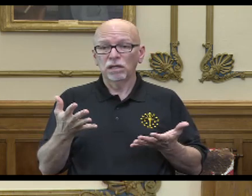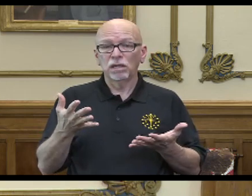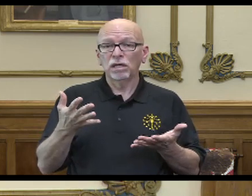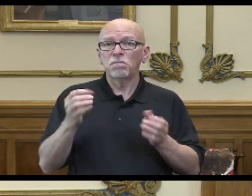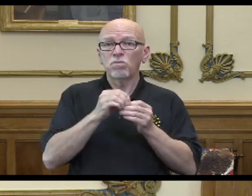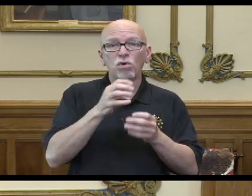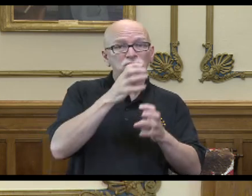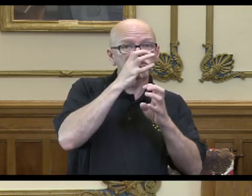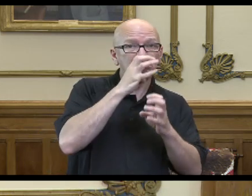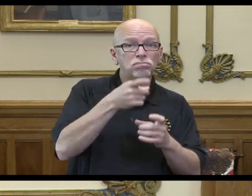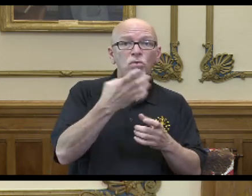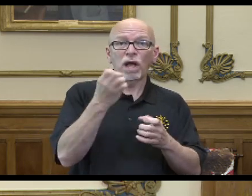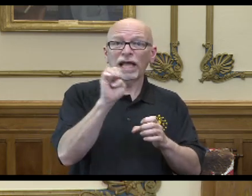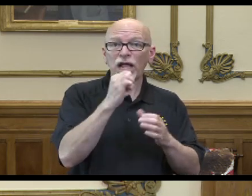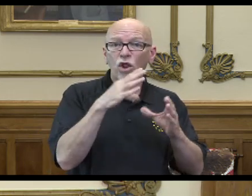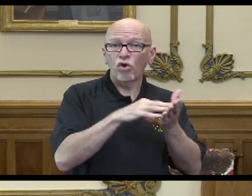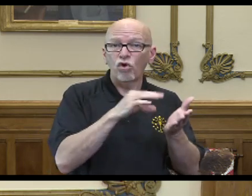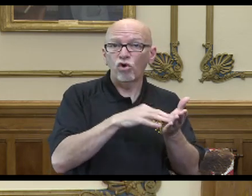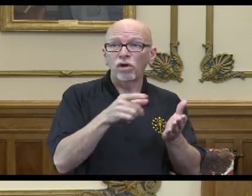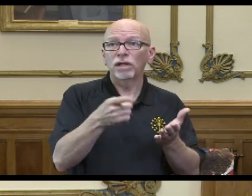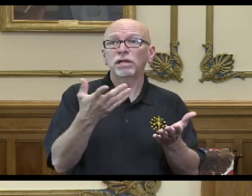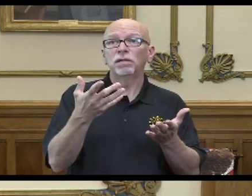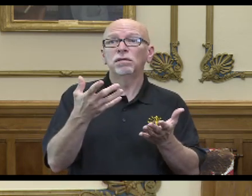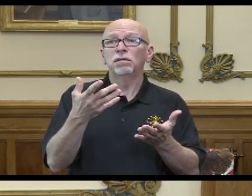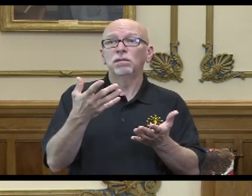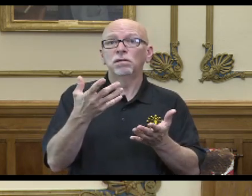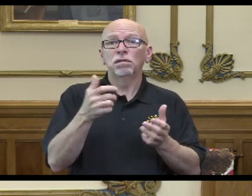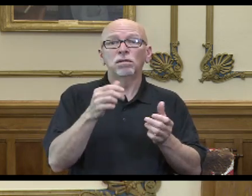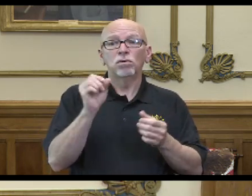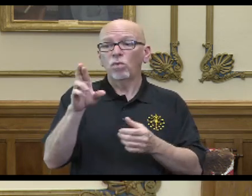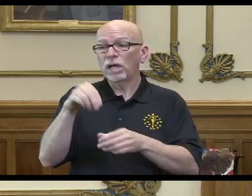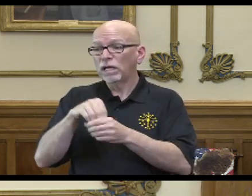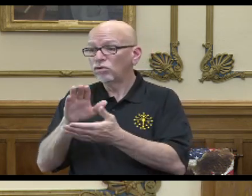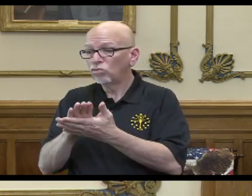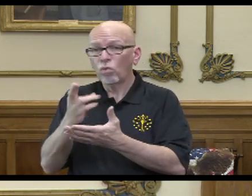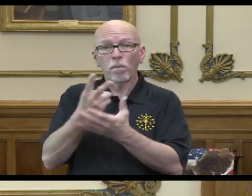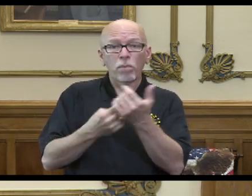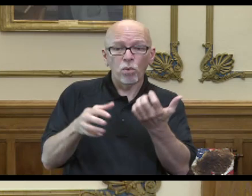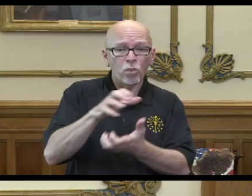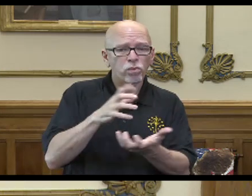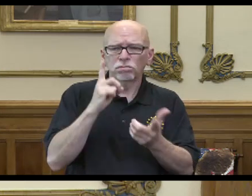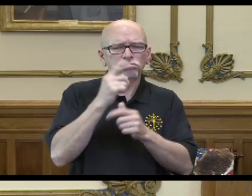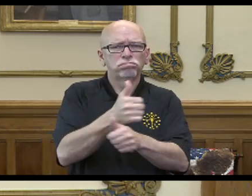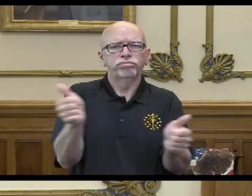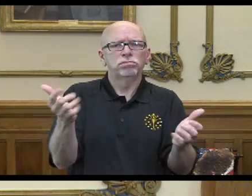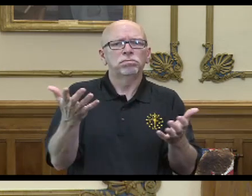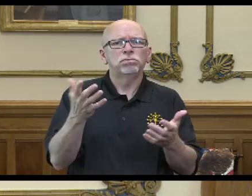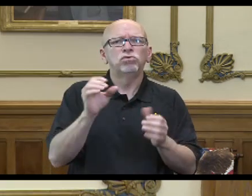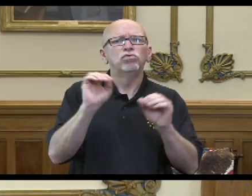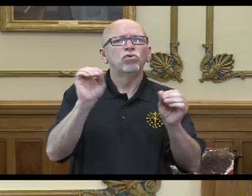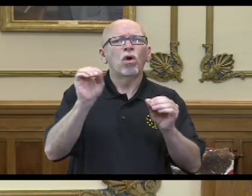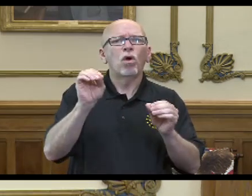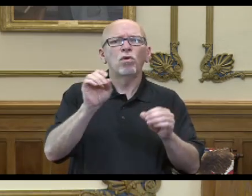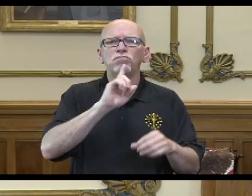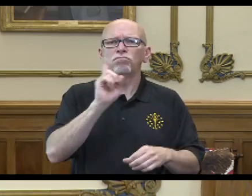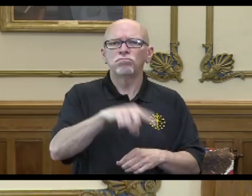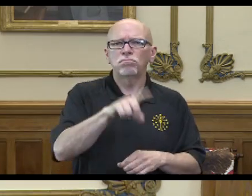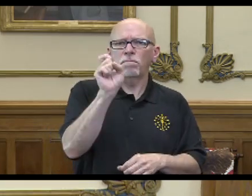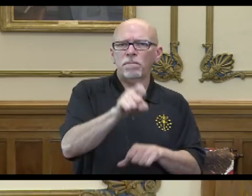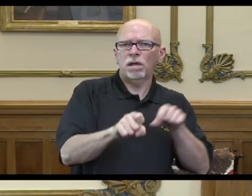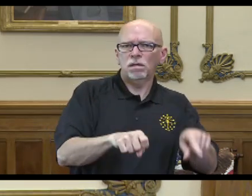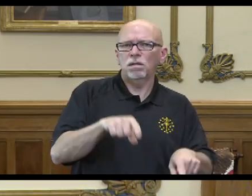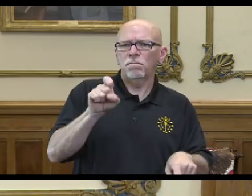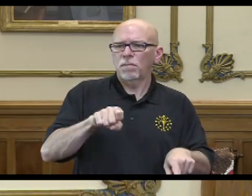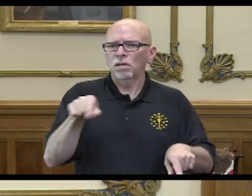approach, an e-learning and an in-school, both options, so be it. There is no one size